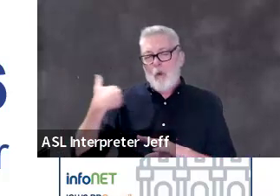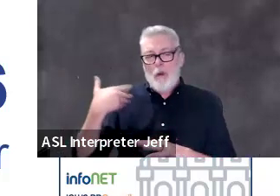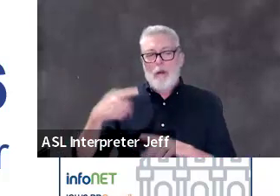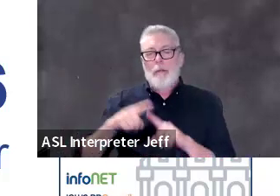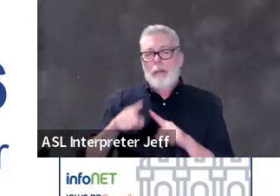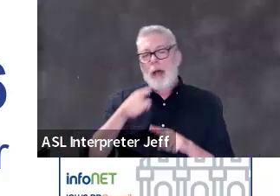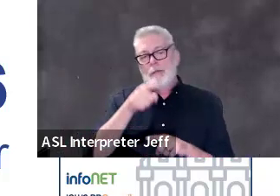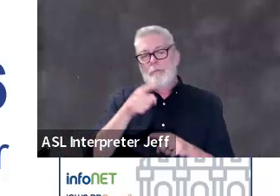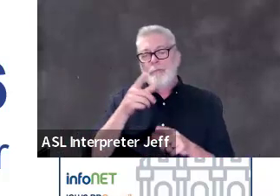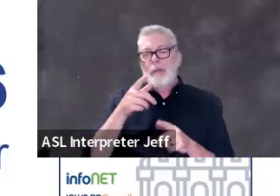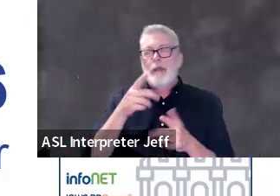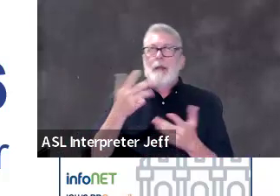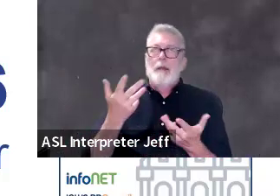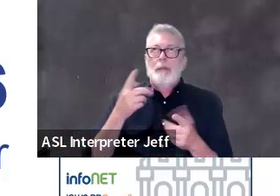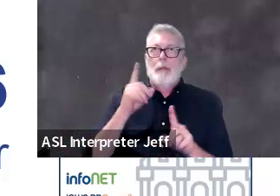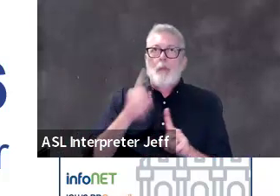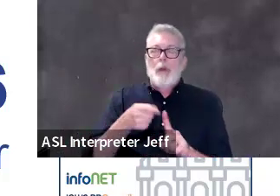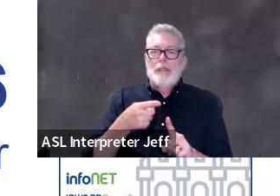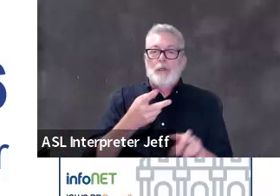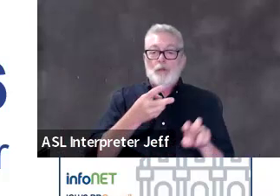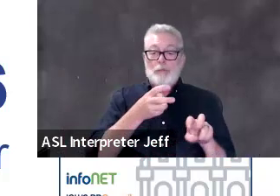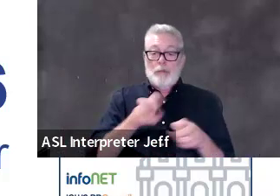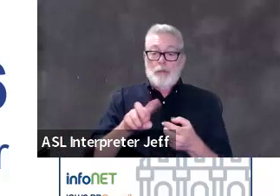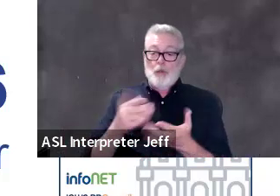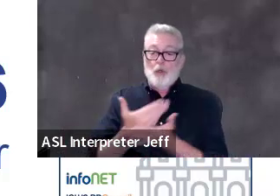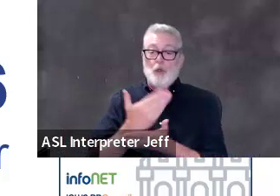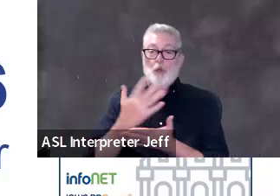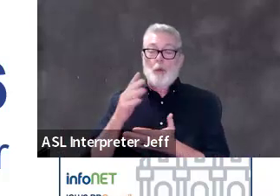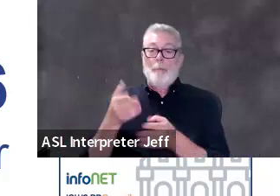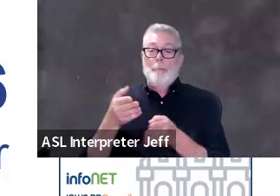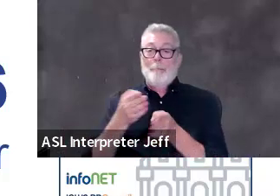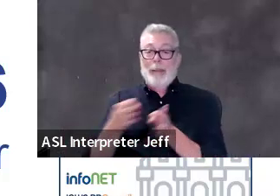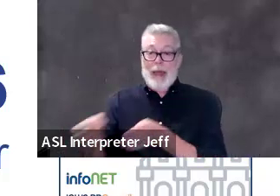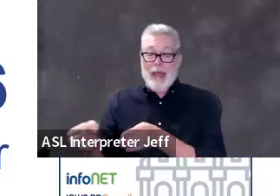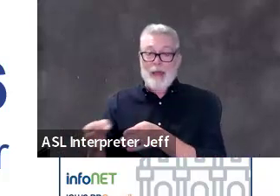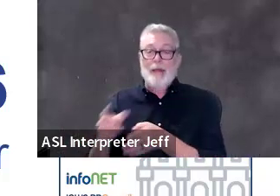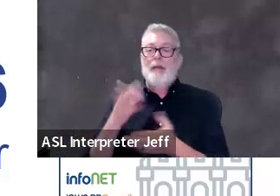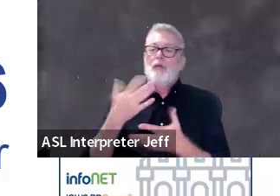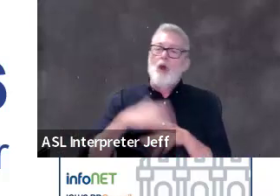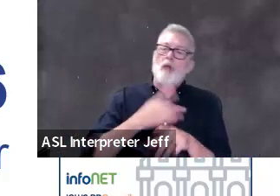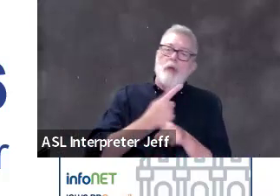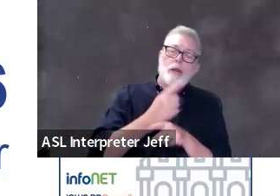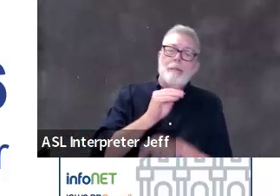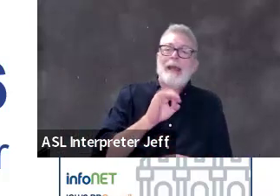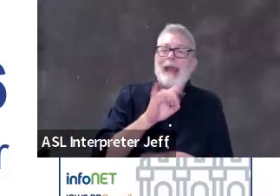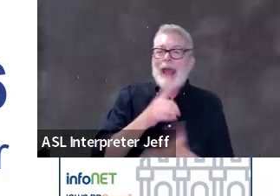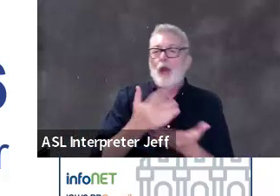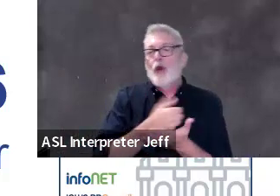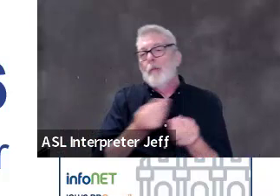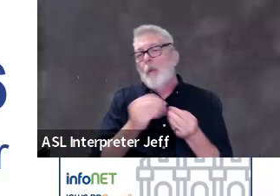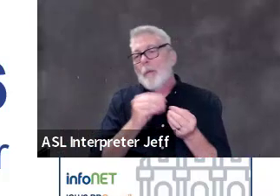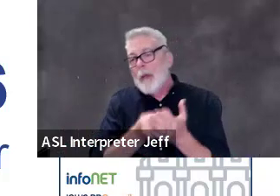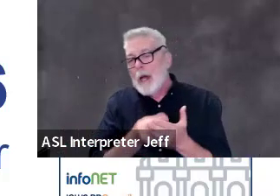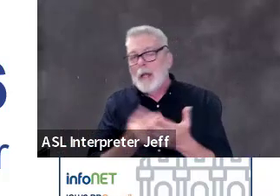basically, as you move from one plan to another, if you're on regular Medicaid, you start earning more money. Maybe you go